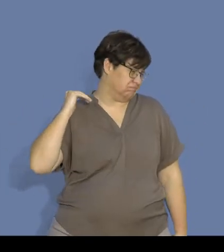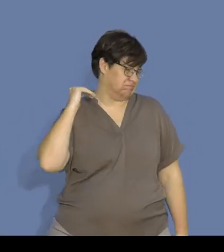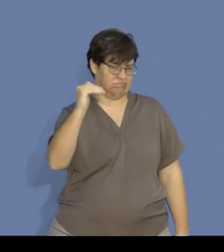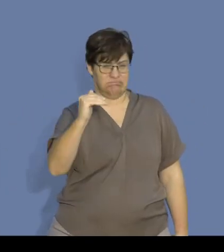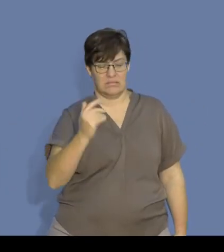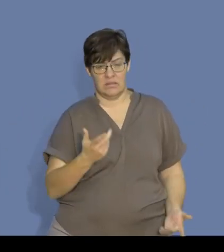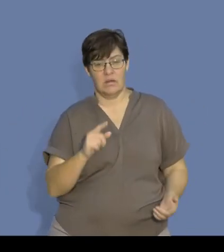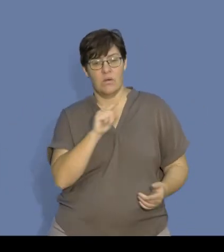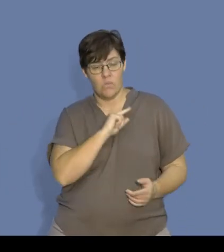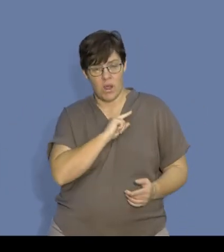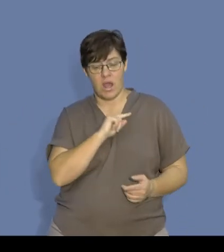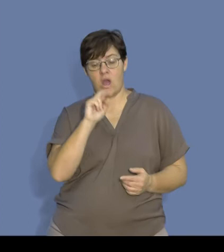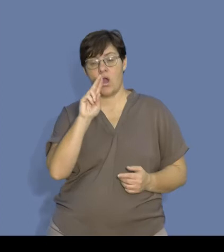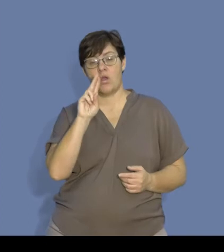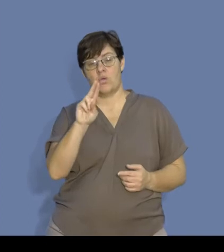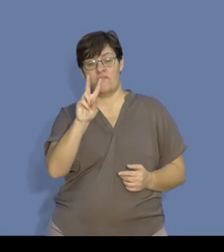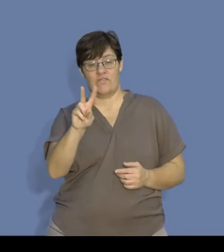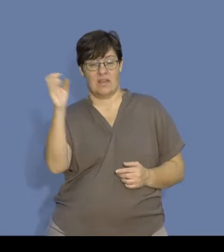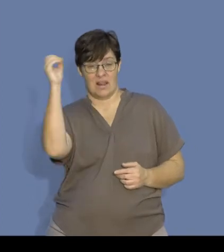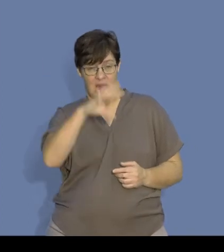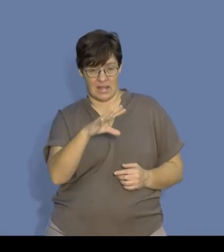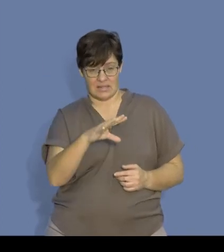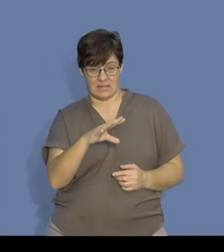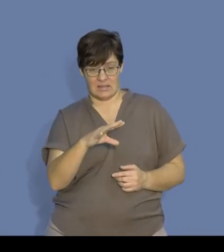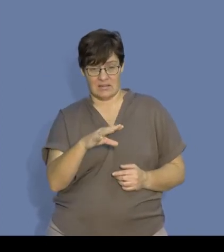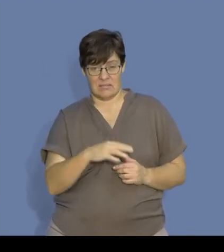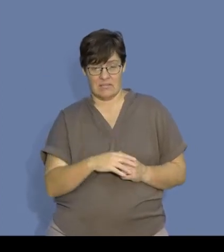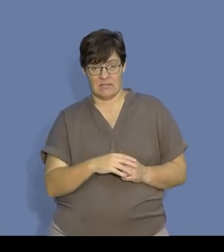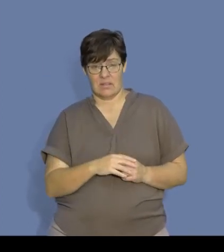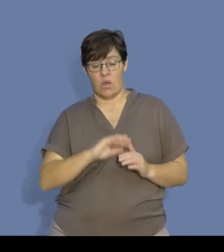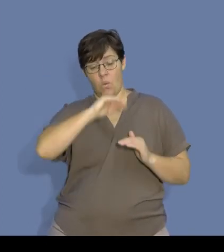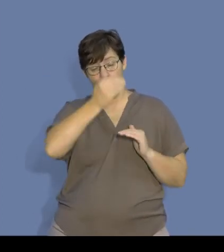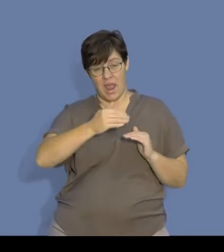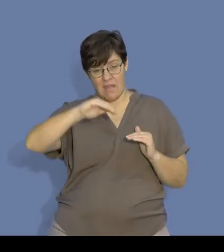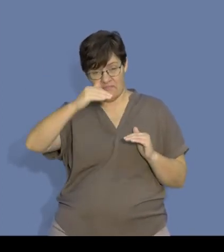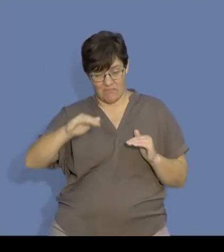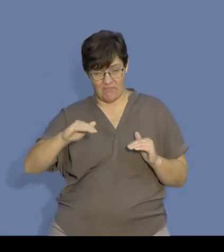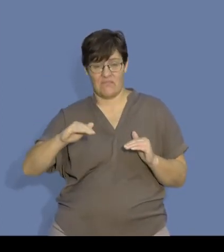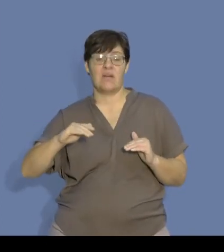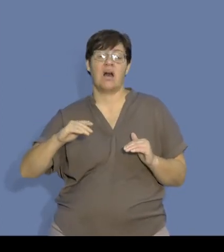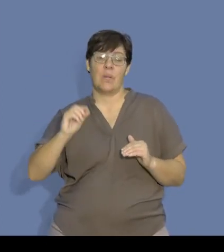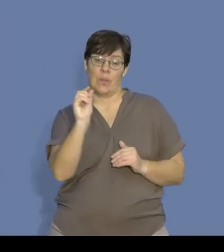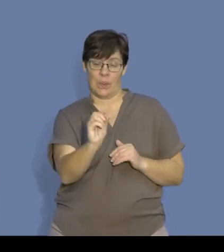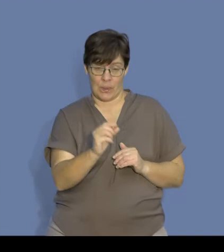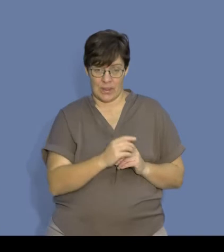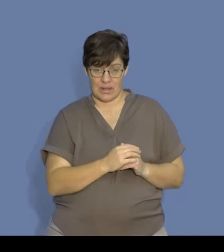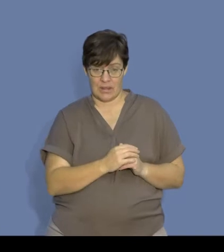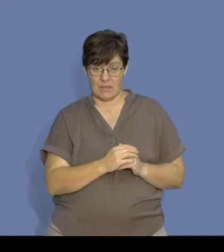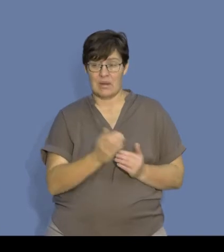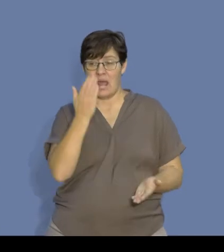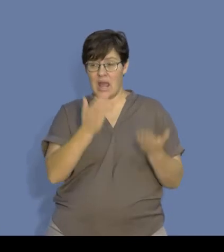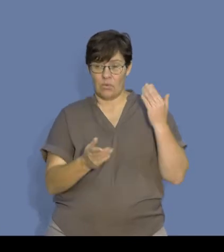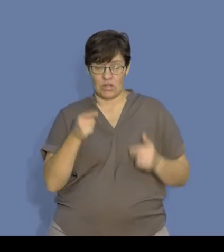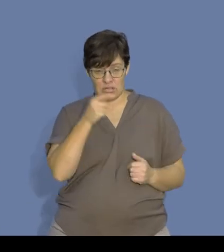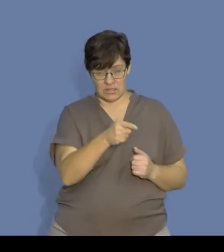with ultraviolet light, which has a very small wavelength. But we're going to work with this equation